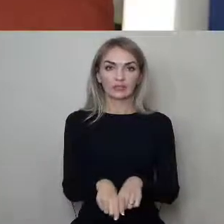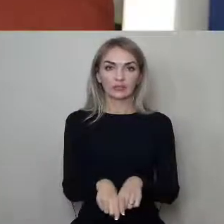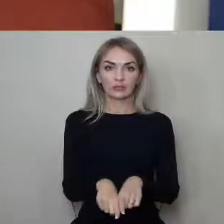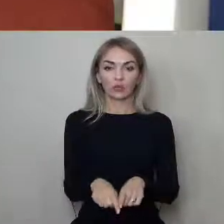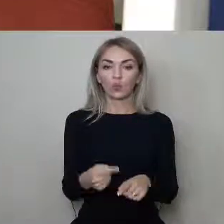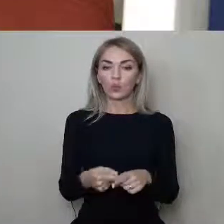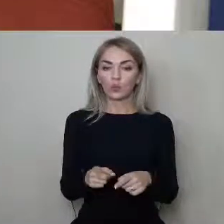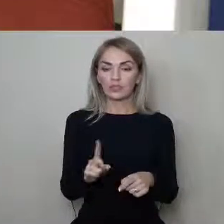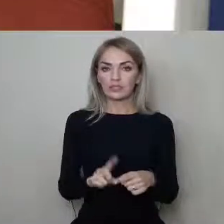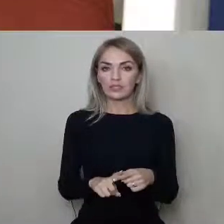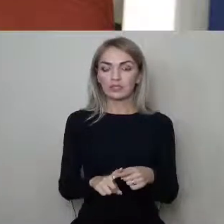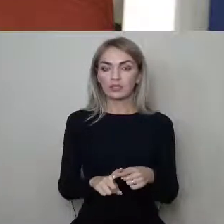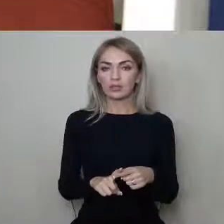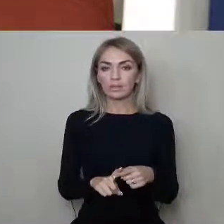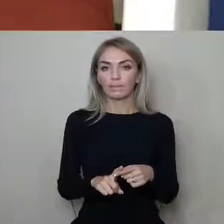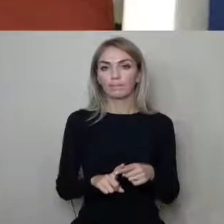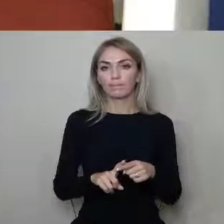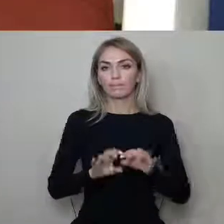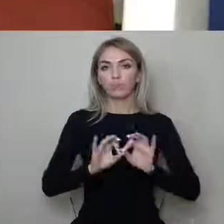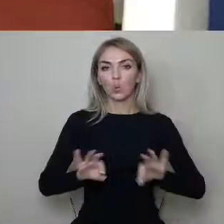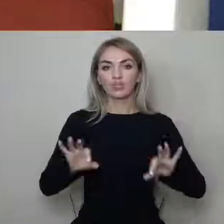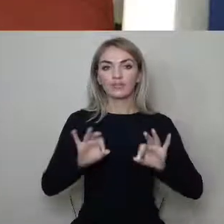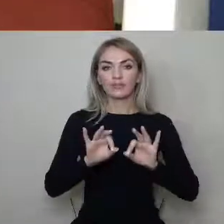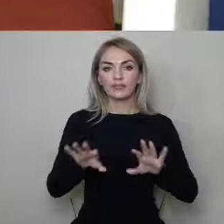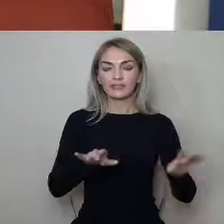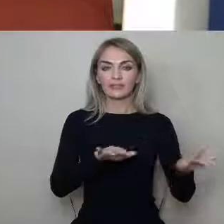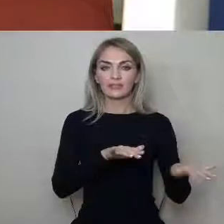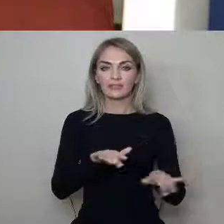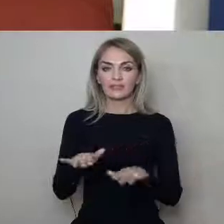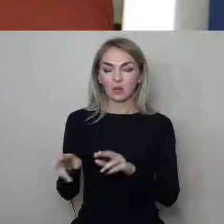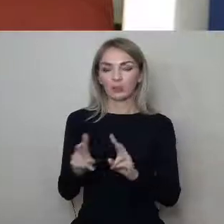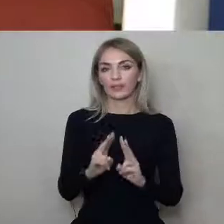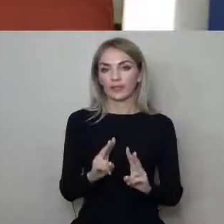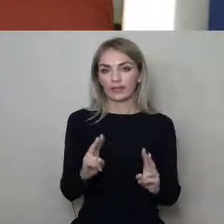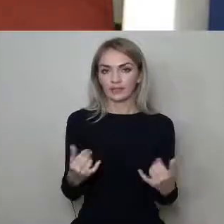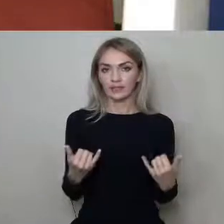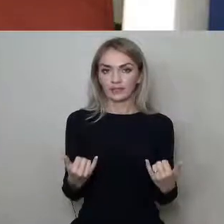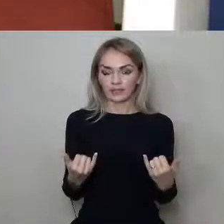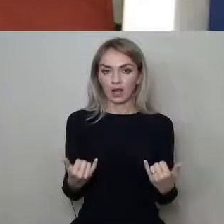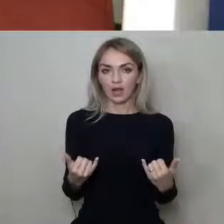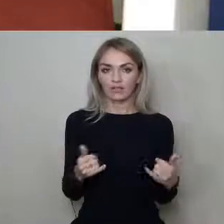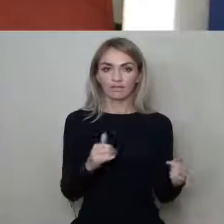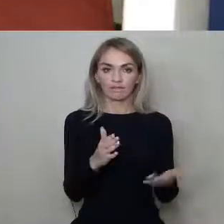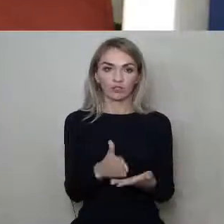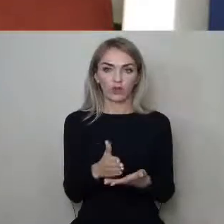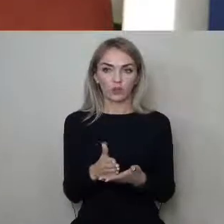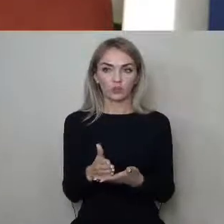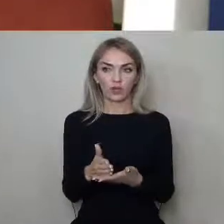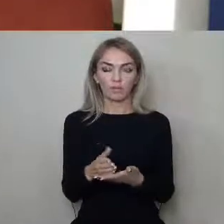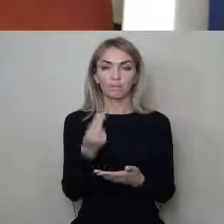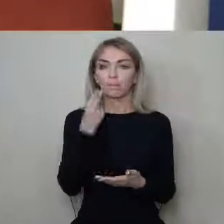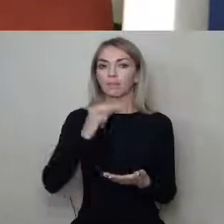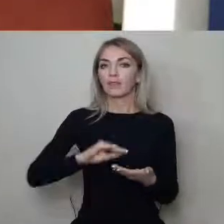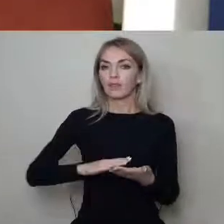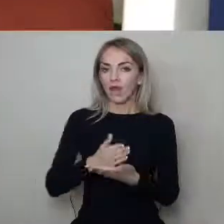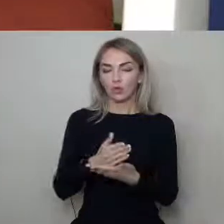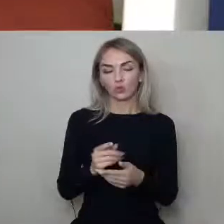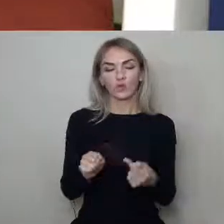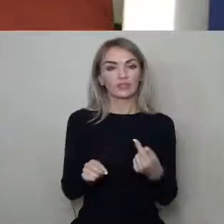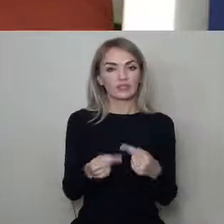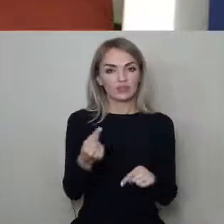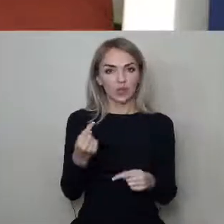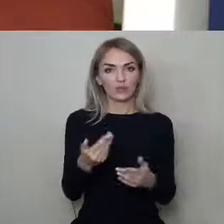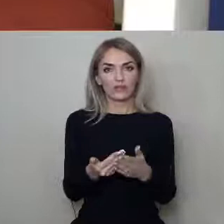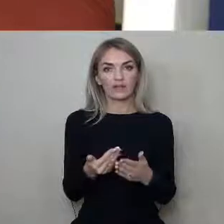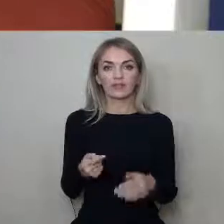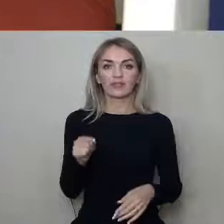keep publishing infographics. So all this kind of, information awareness and educational